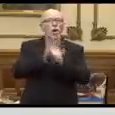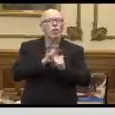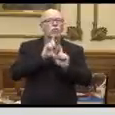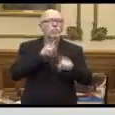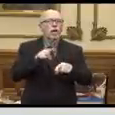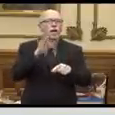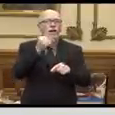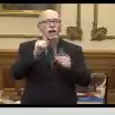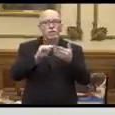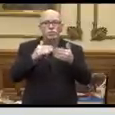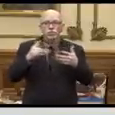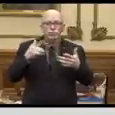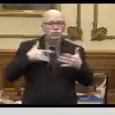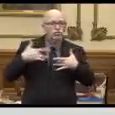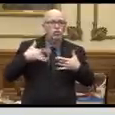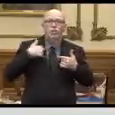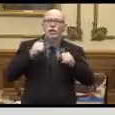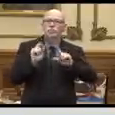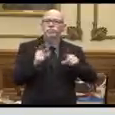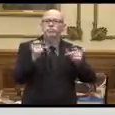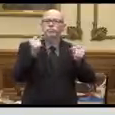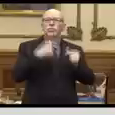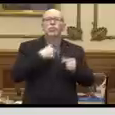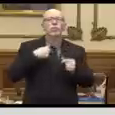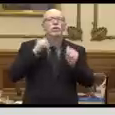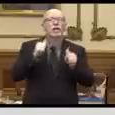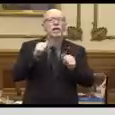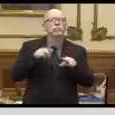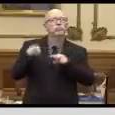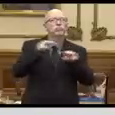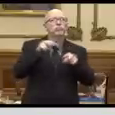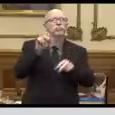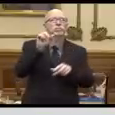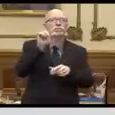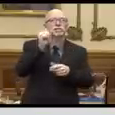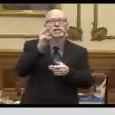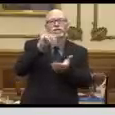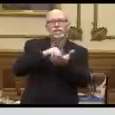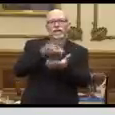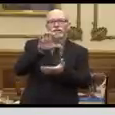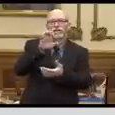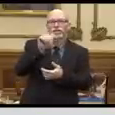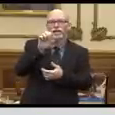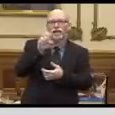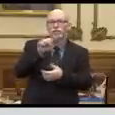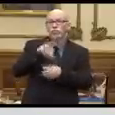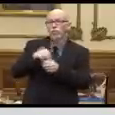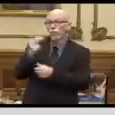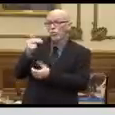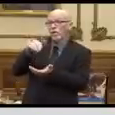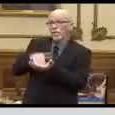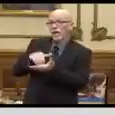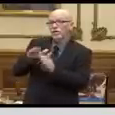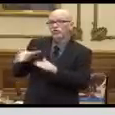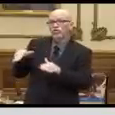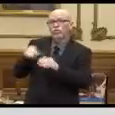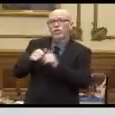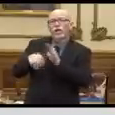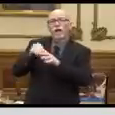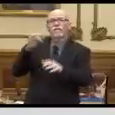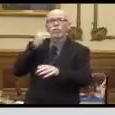community concerns, and currently oversee more than 17,500 cases, including 13,000 children in out-of-home